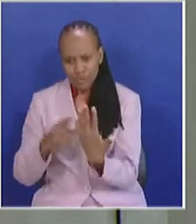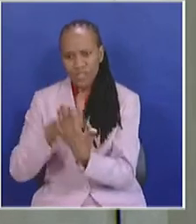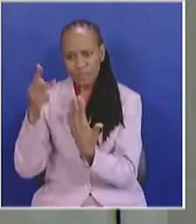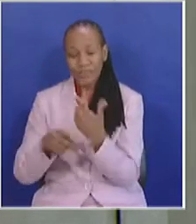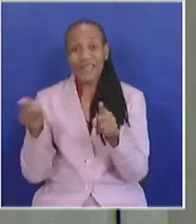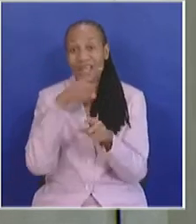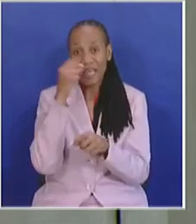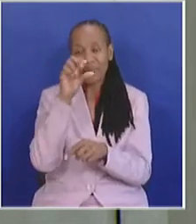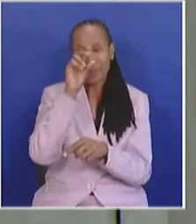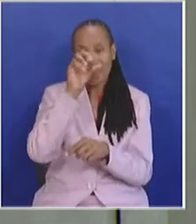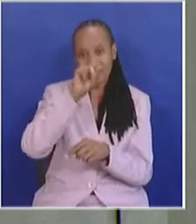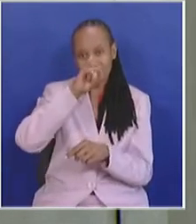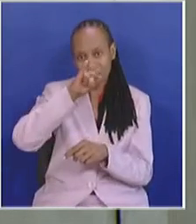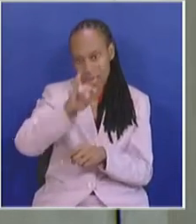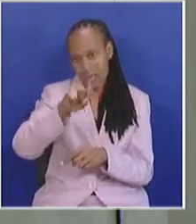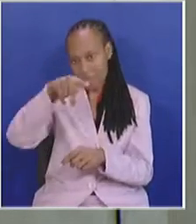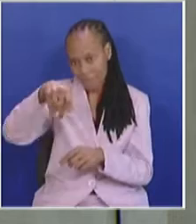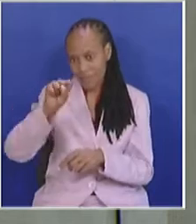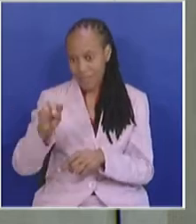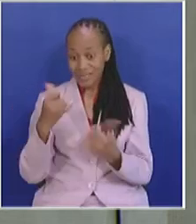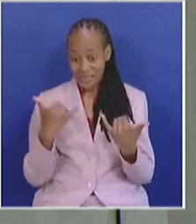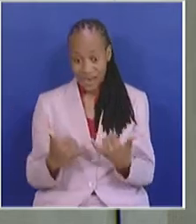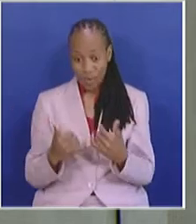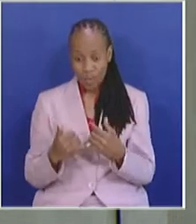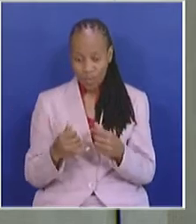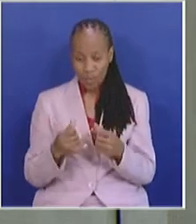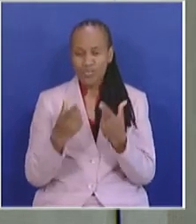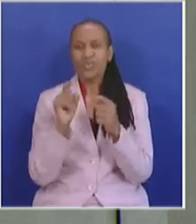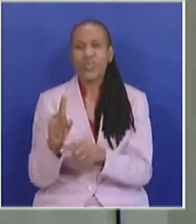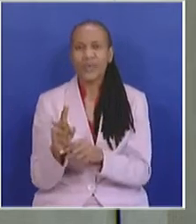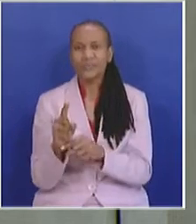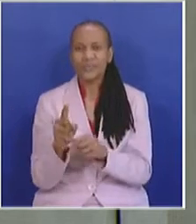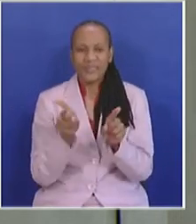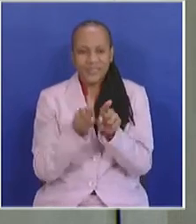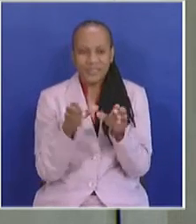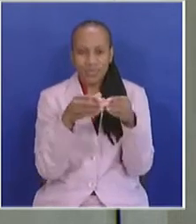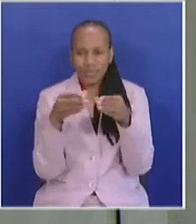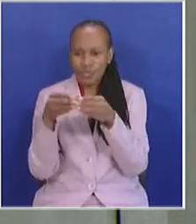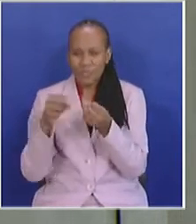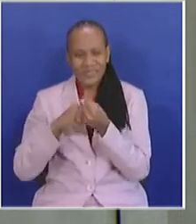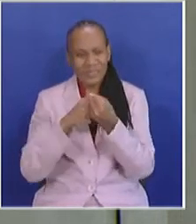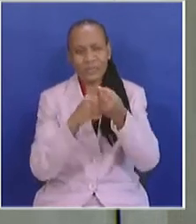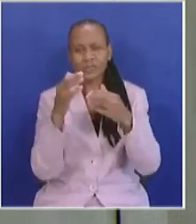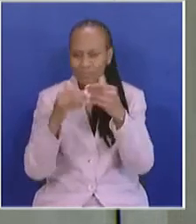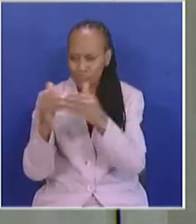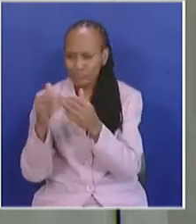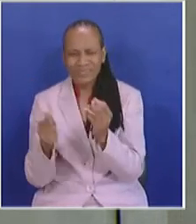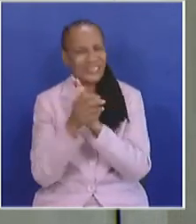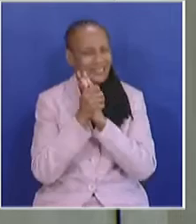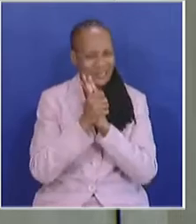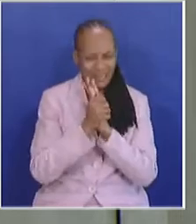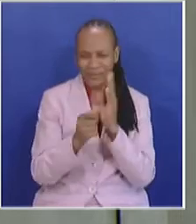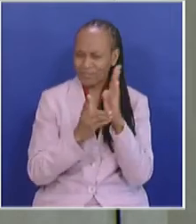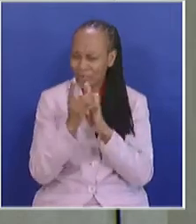SIPs, we are now driving industrialization, manufacturing components to support infrastructure, skills